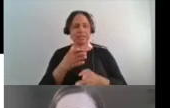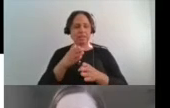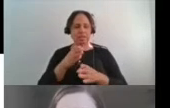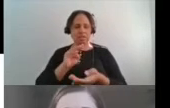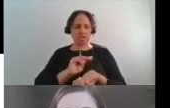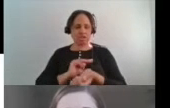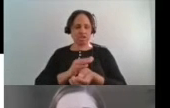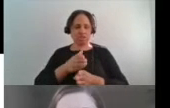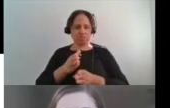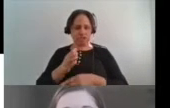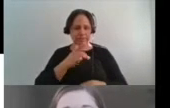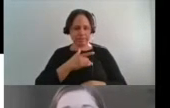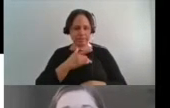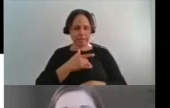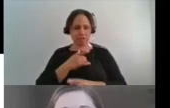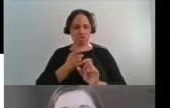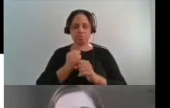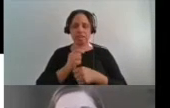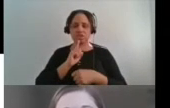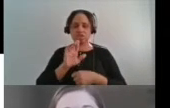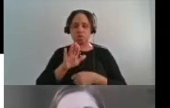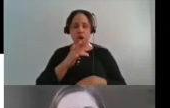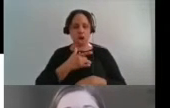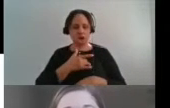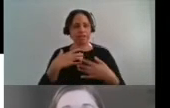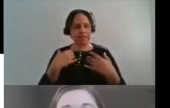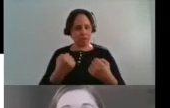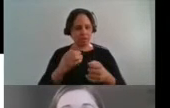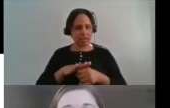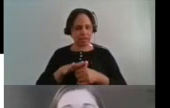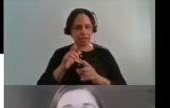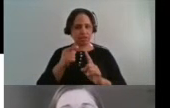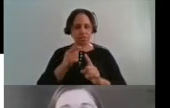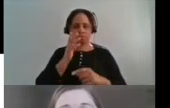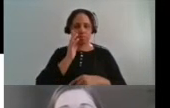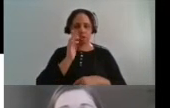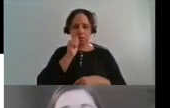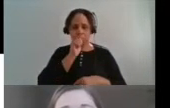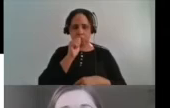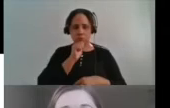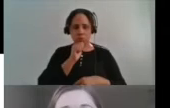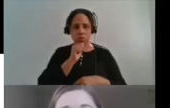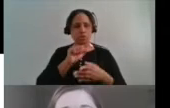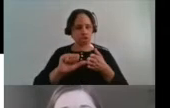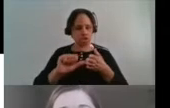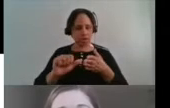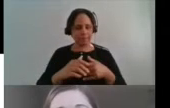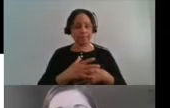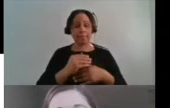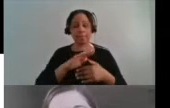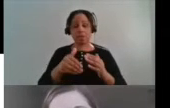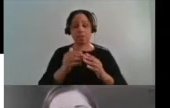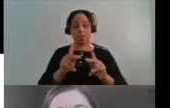is healthy enough to go through a transplant surgery. And then all of our recipients need to have